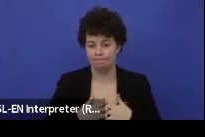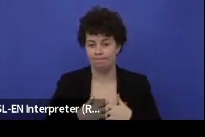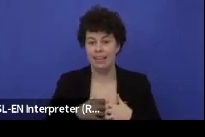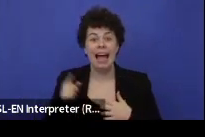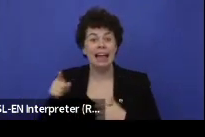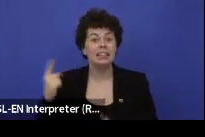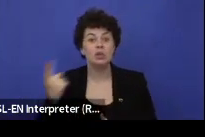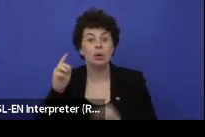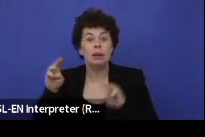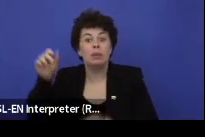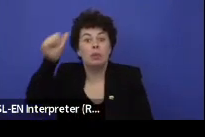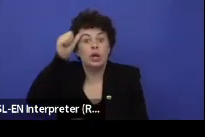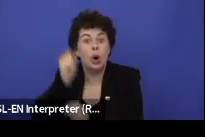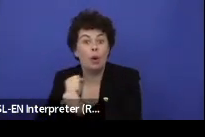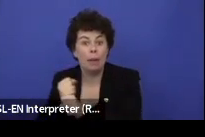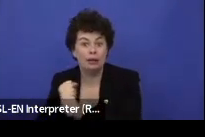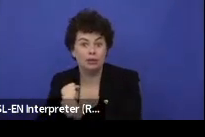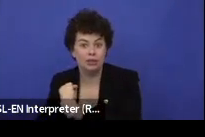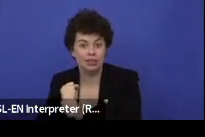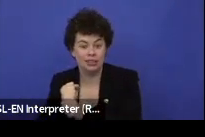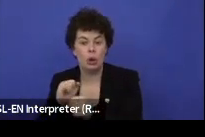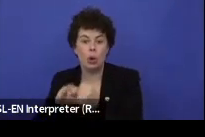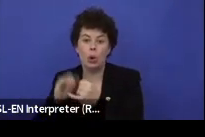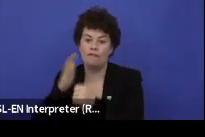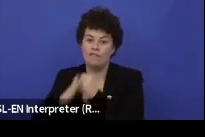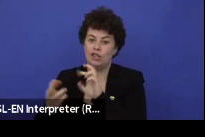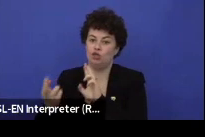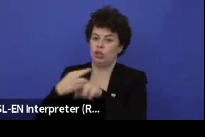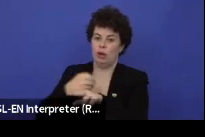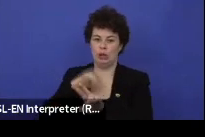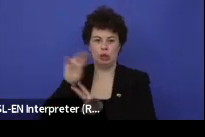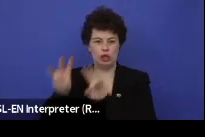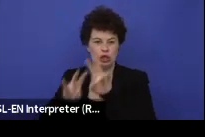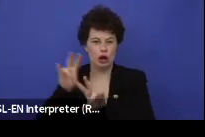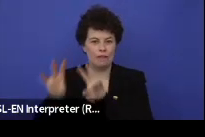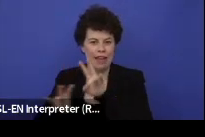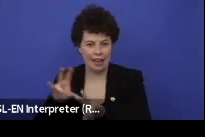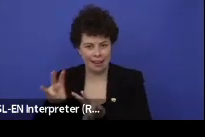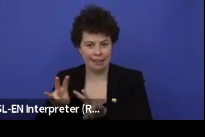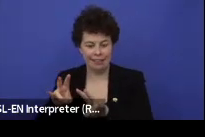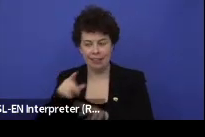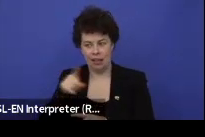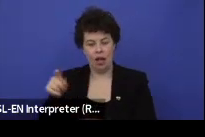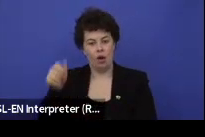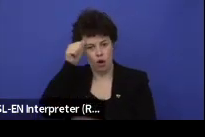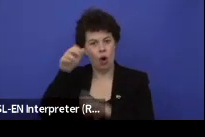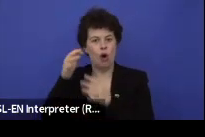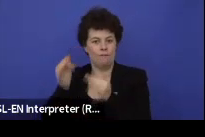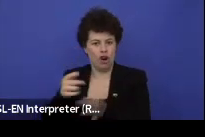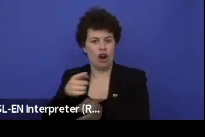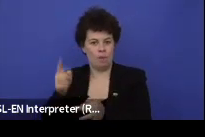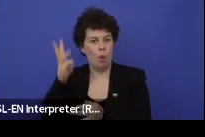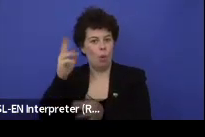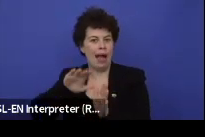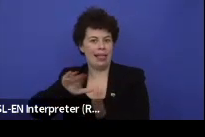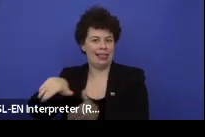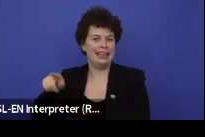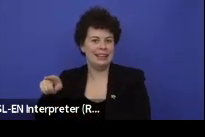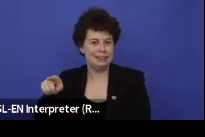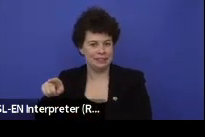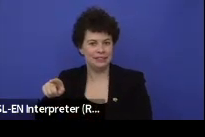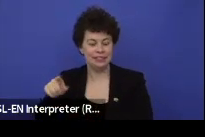we know about. These are only the people that have responded to questionnaires or who've responded to